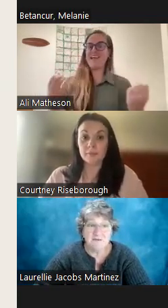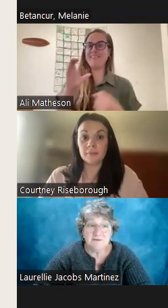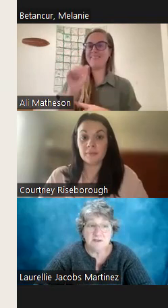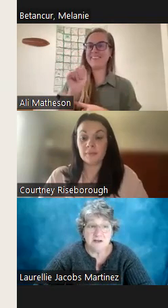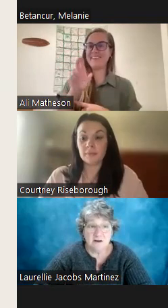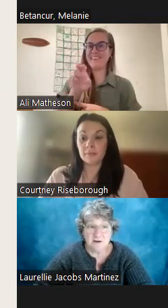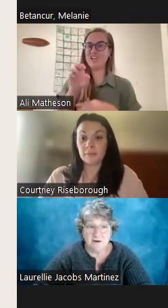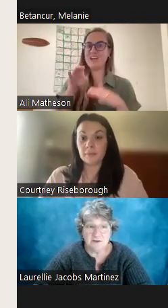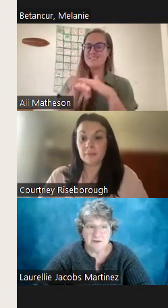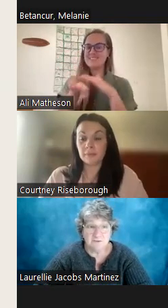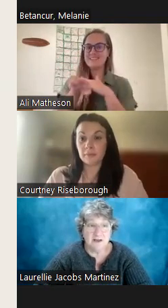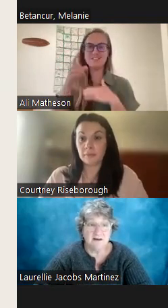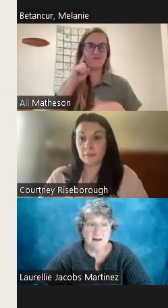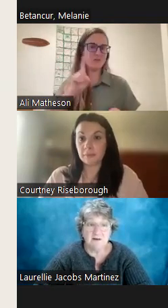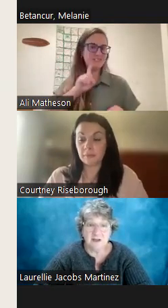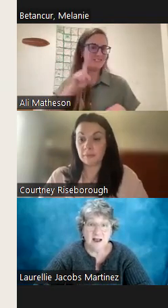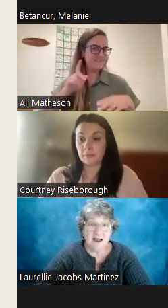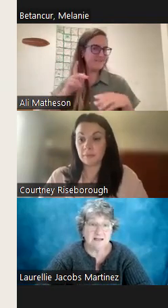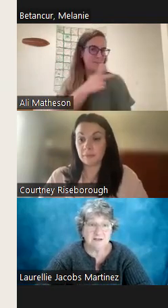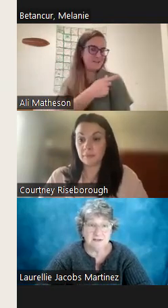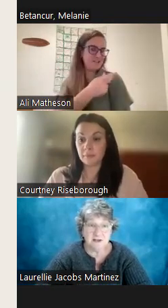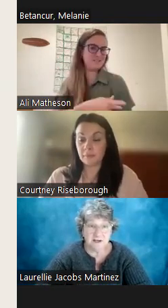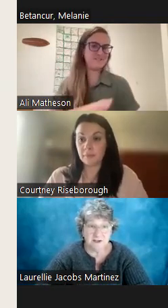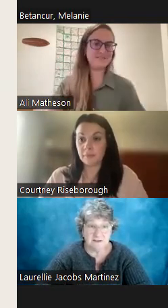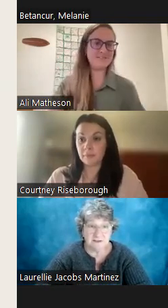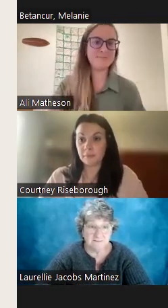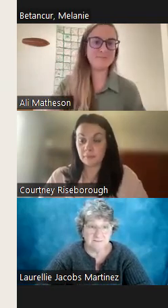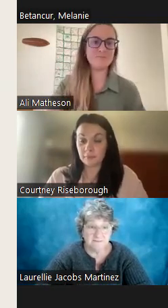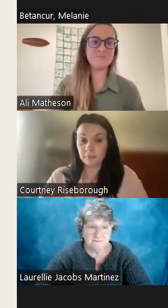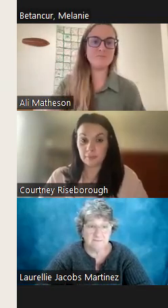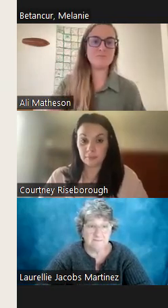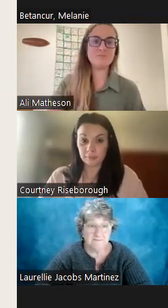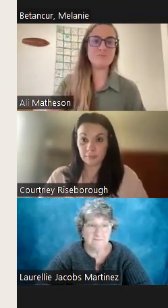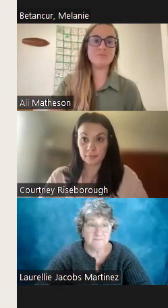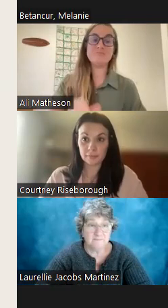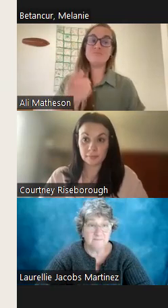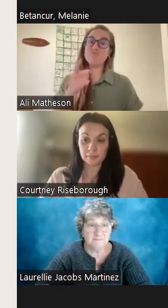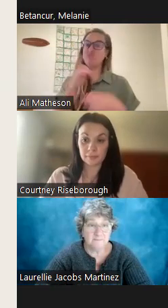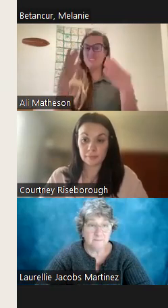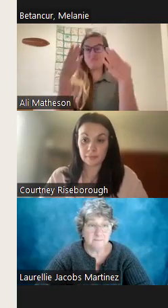I'd like to focus on healthcare for just a minute and on healthcare access for deaf patients.